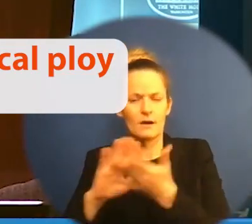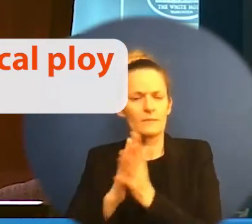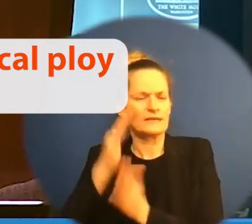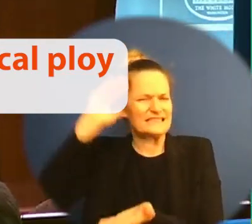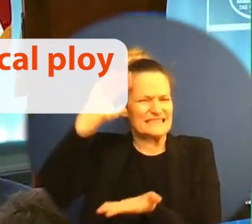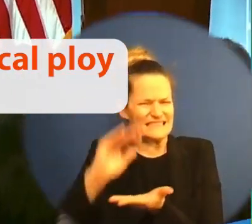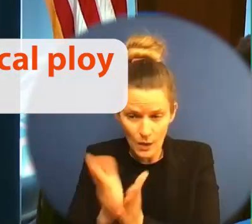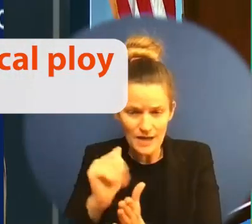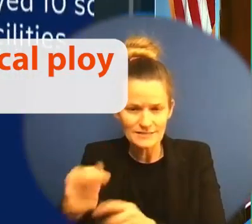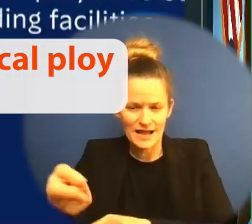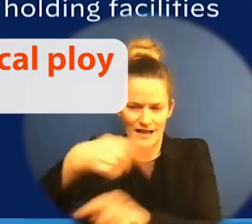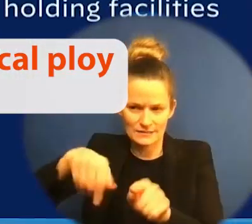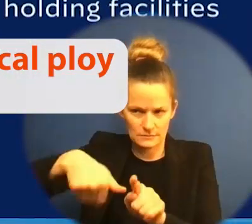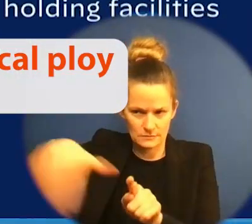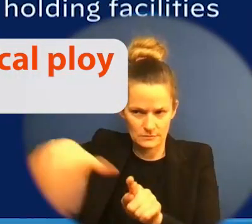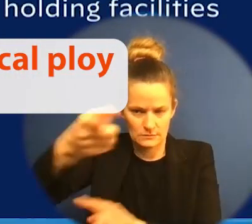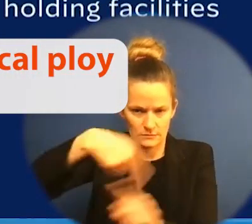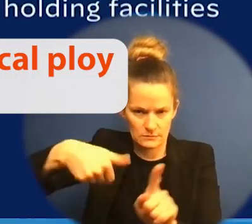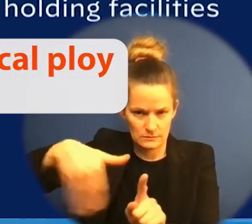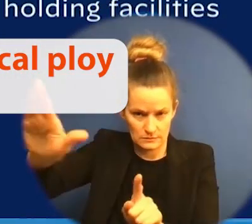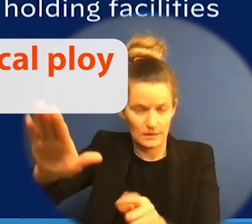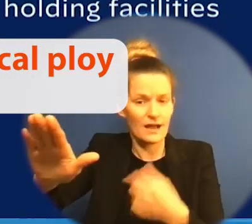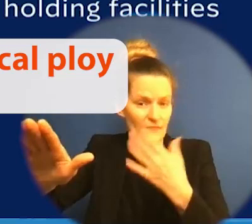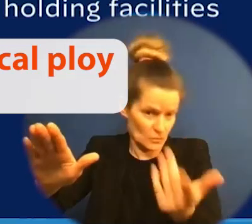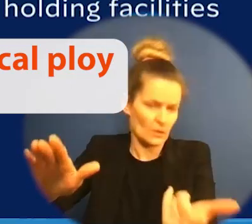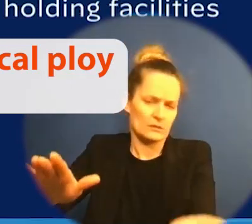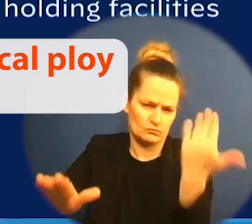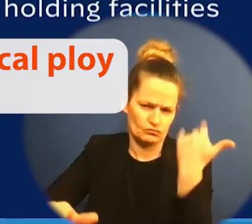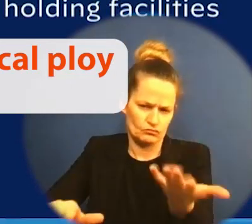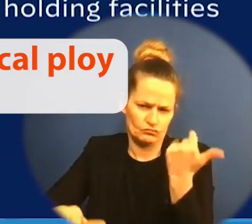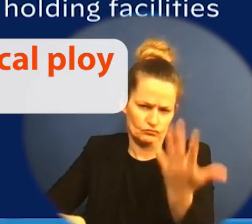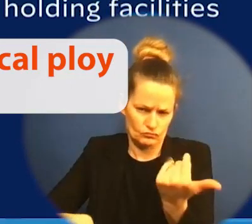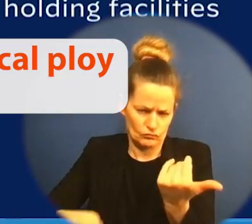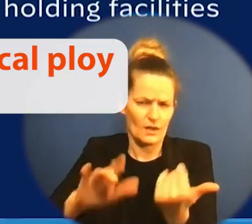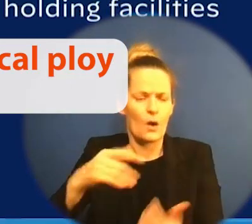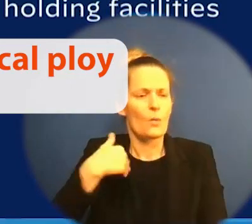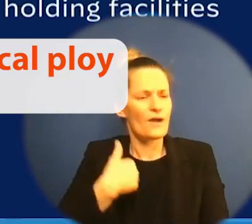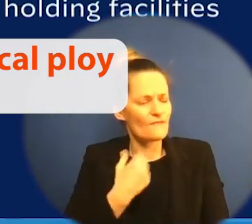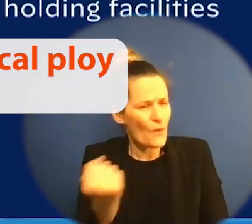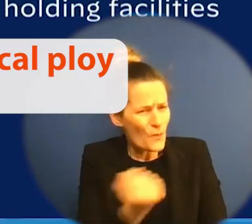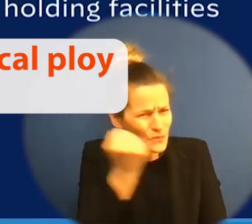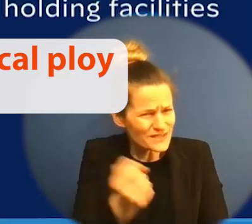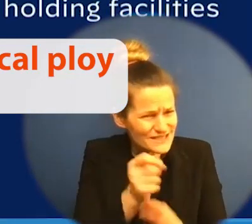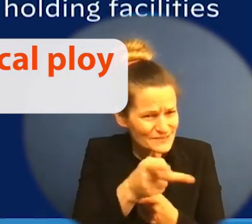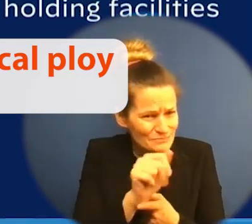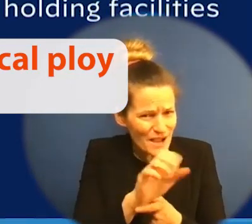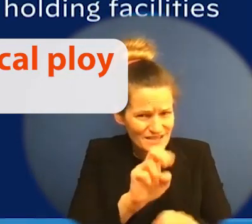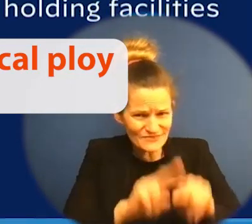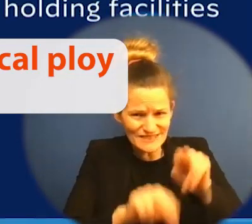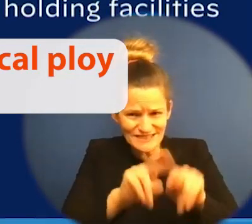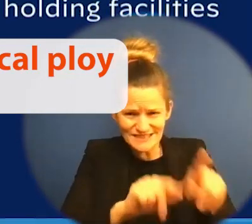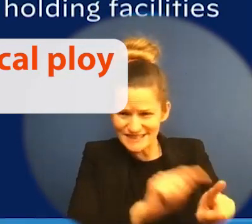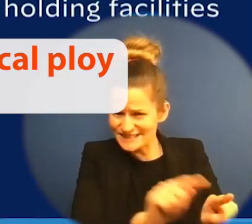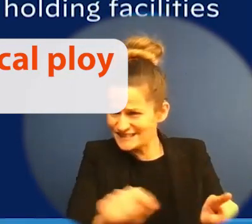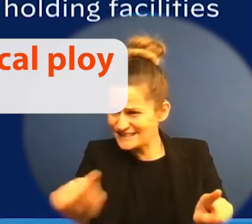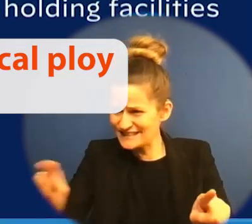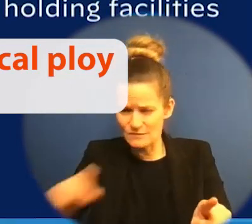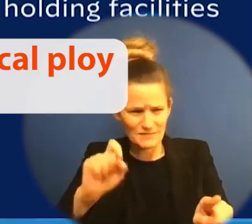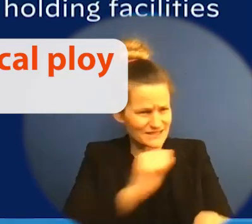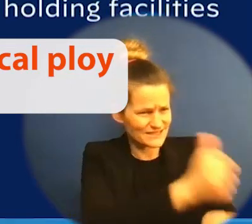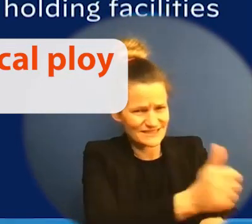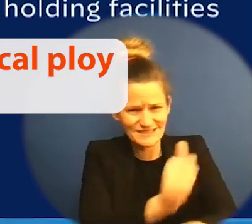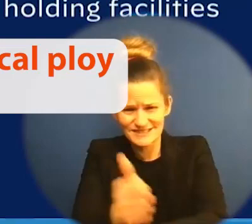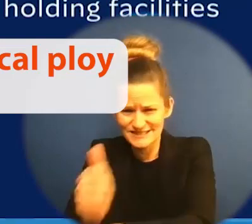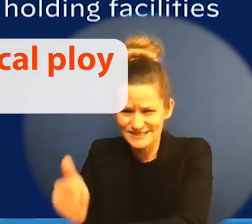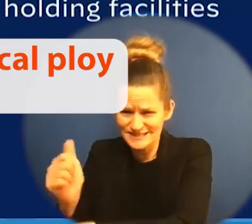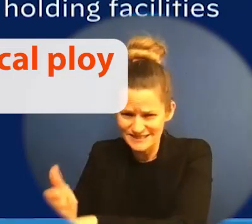crowded border patrol set up an additional CBP holding facilities and speed up the processing time so individuals can